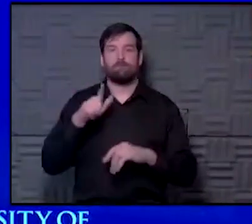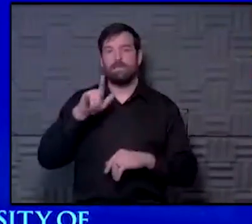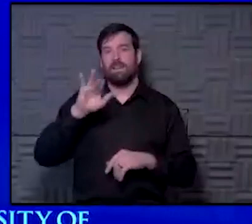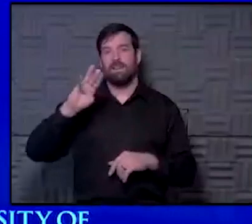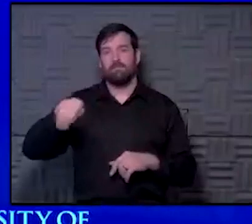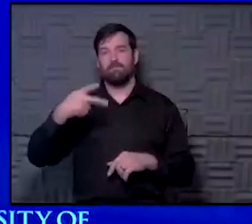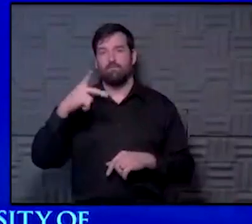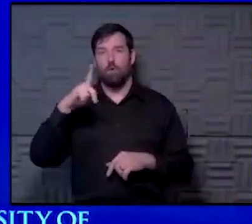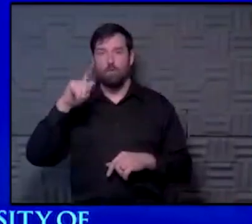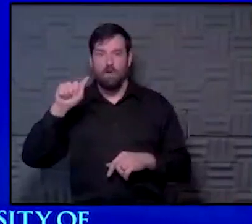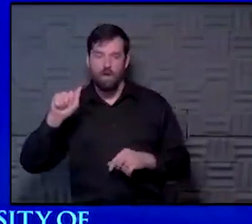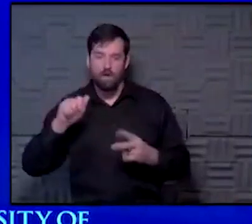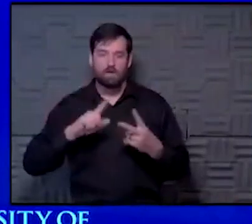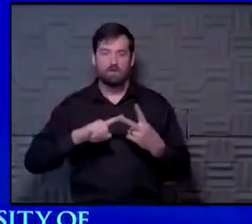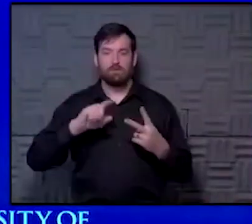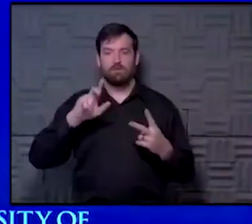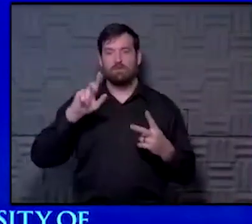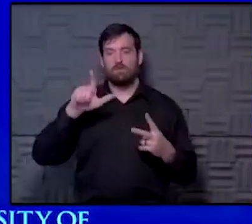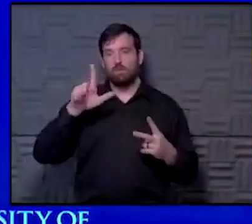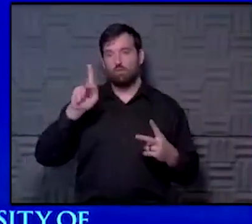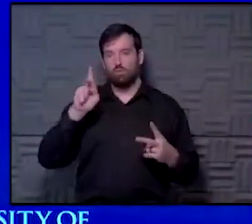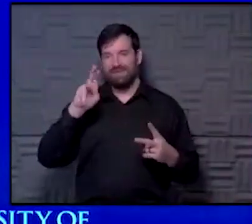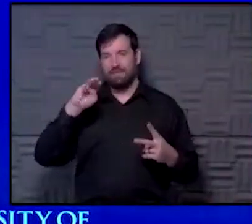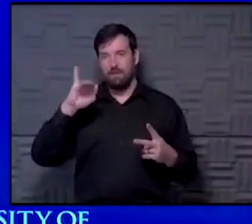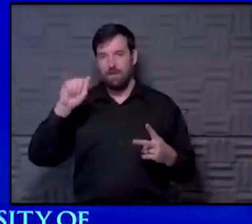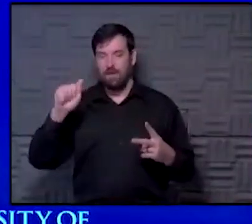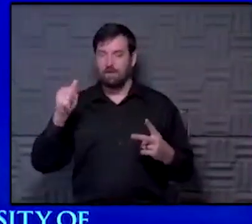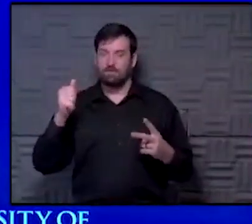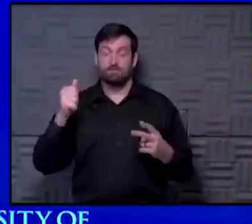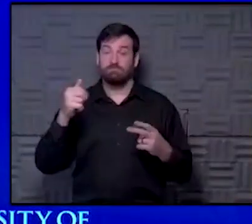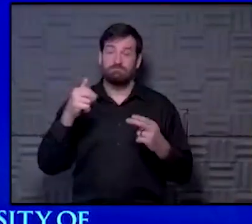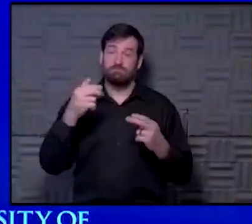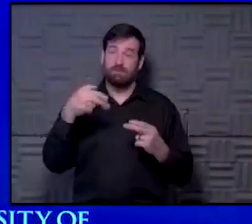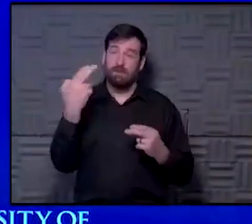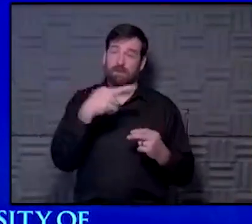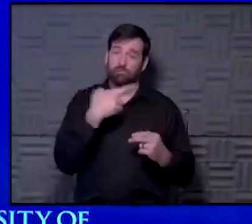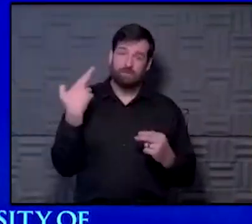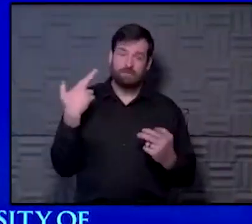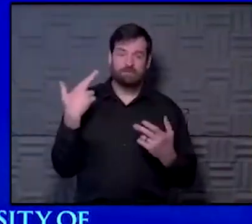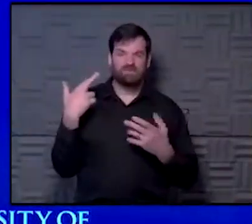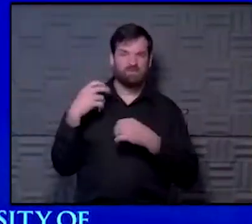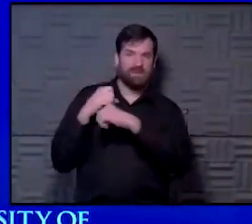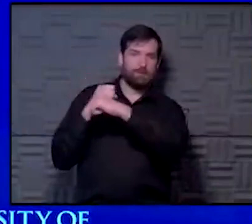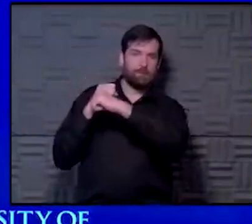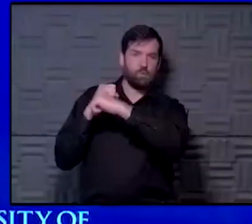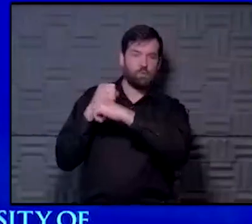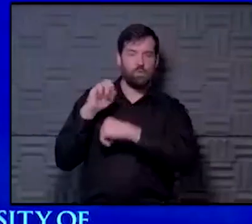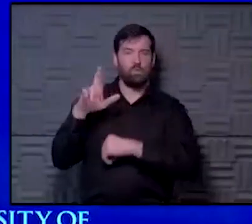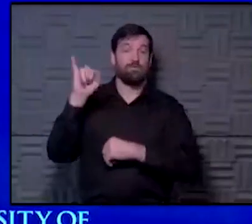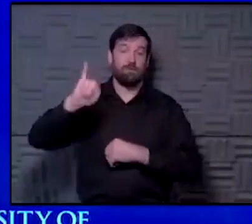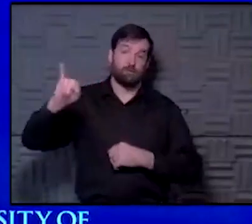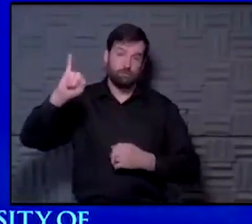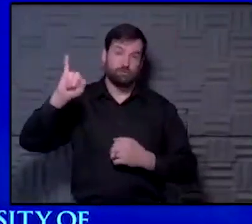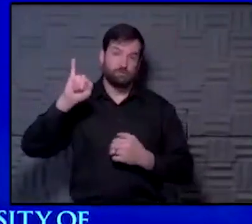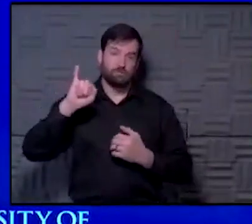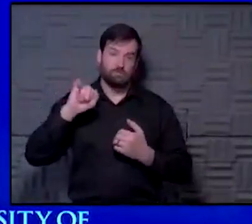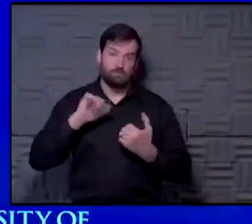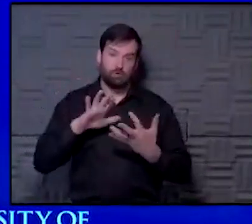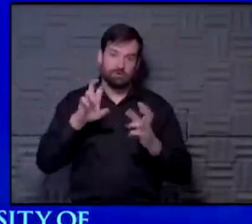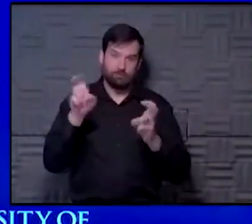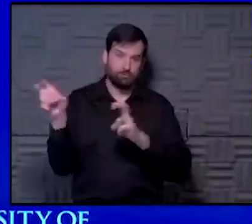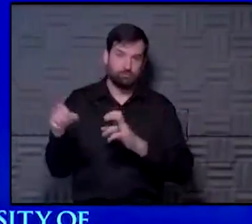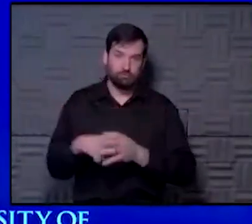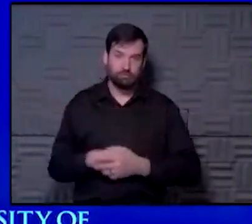lymphoma or leukemia, where we know there remains an increased risk of immune or infection causing